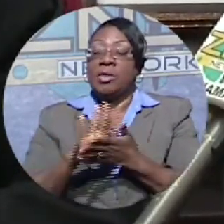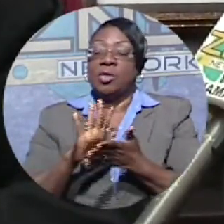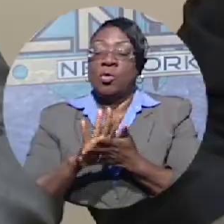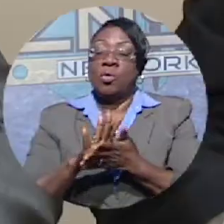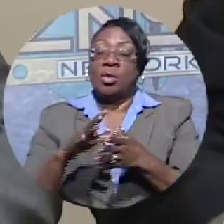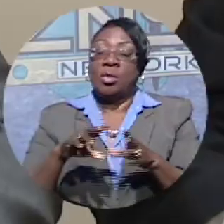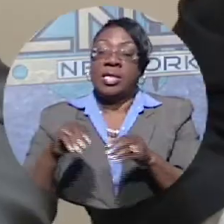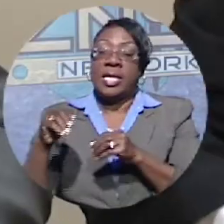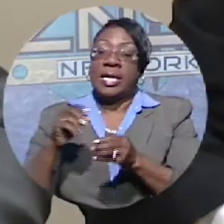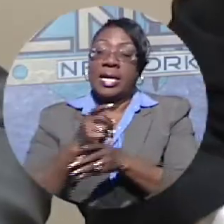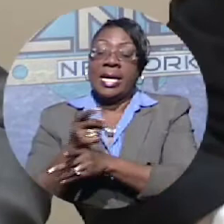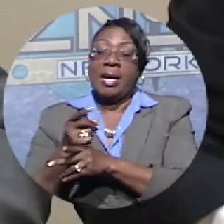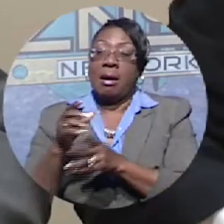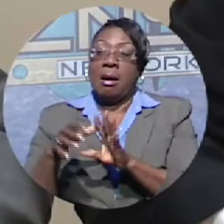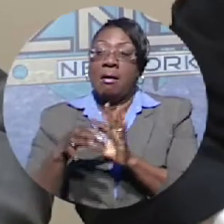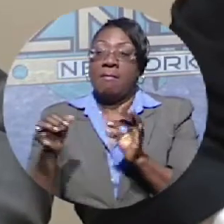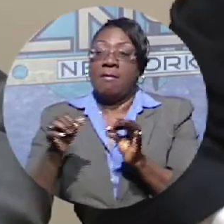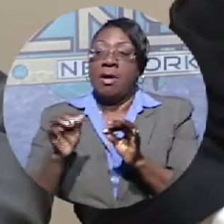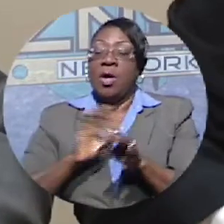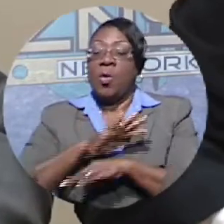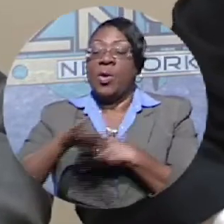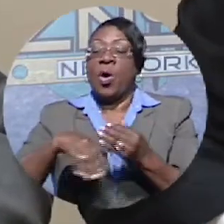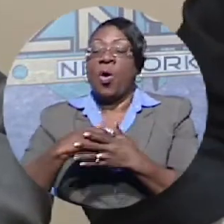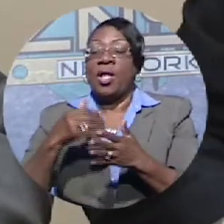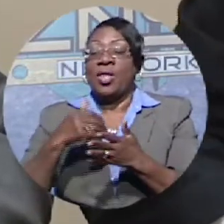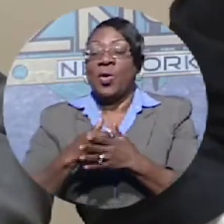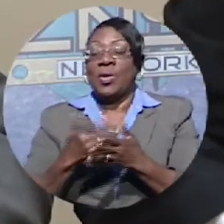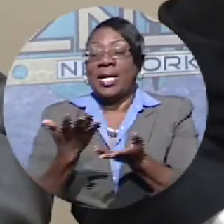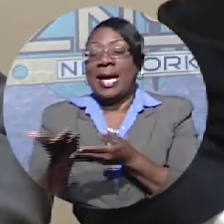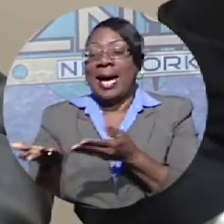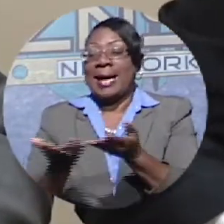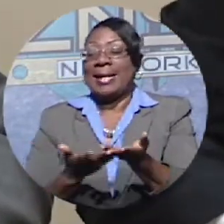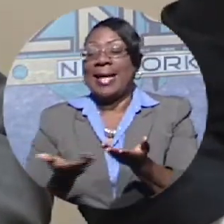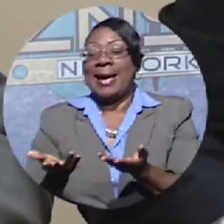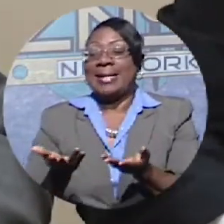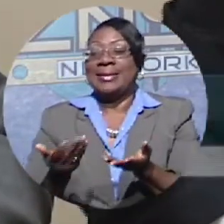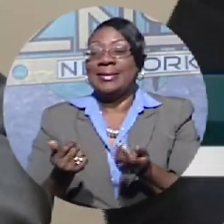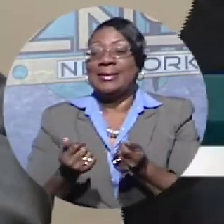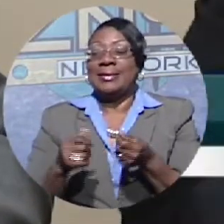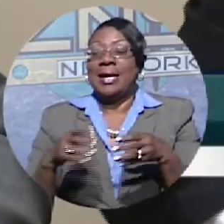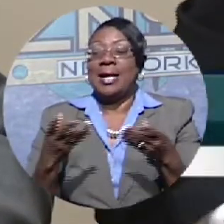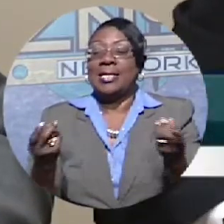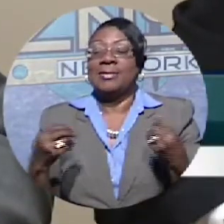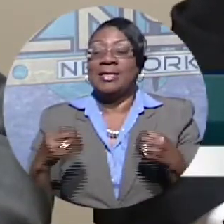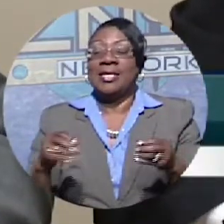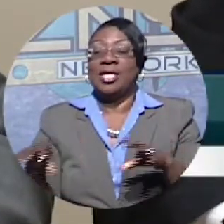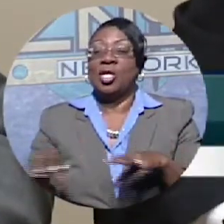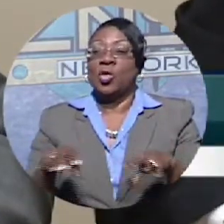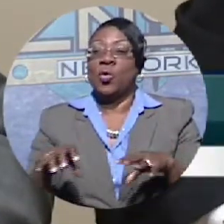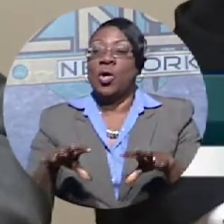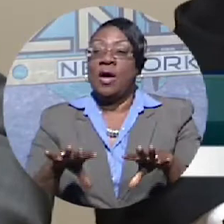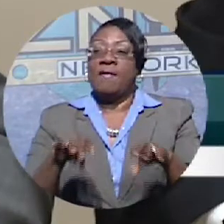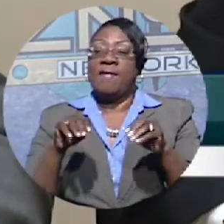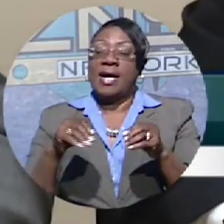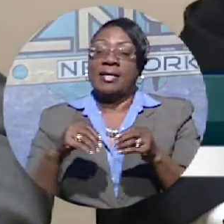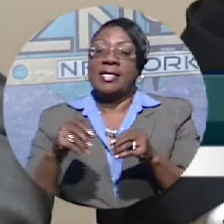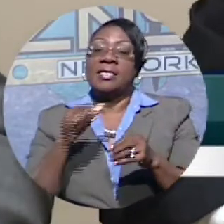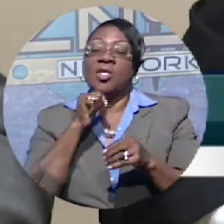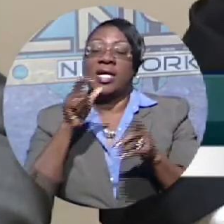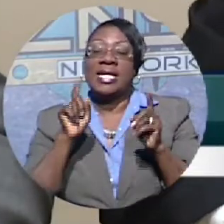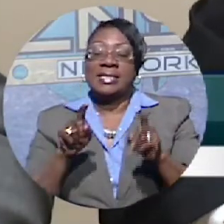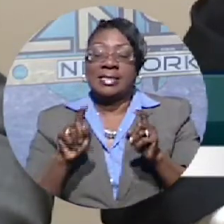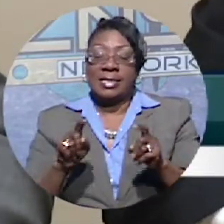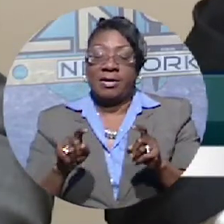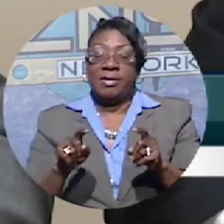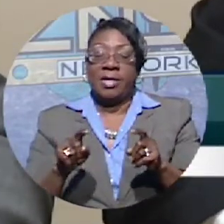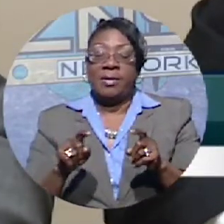taken care of. We all know that idle hands often find things to do that are not necessarily what we